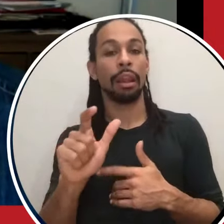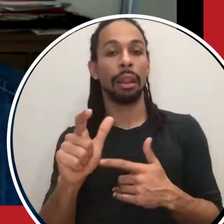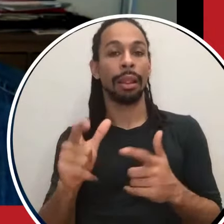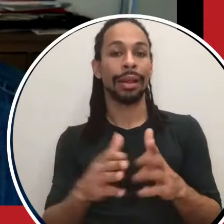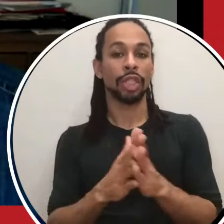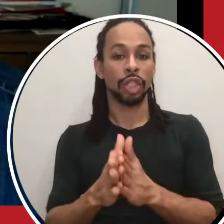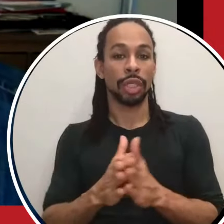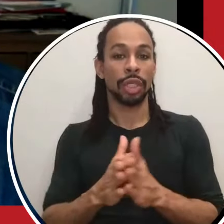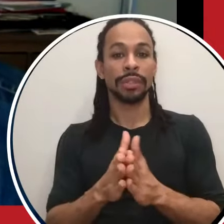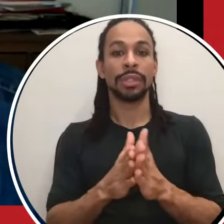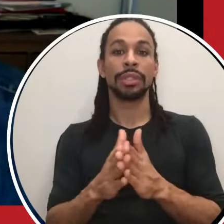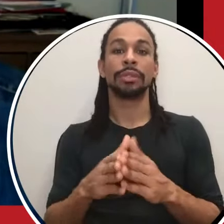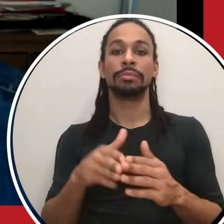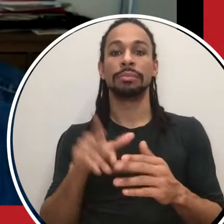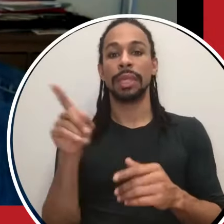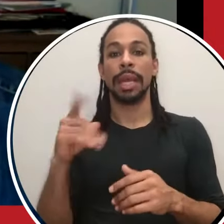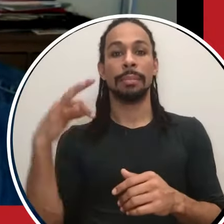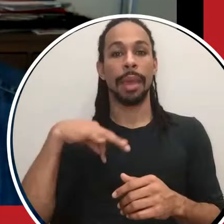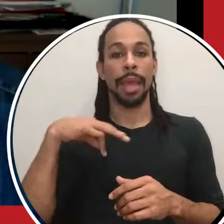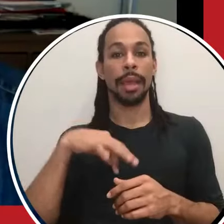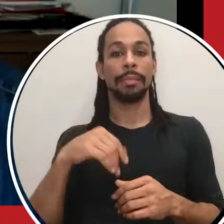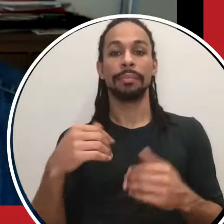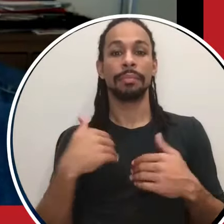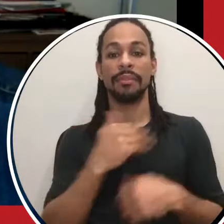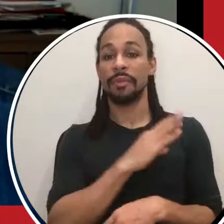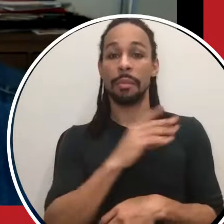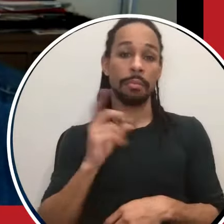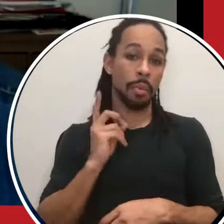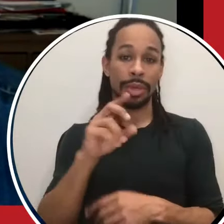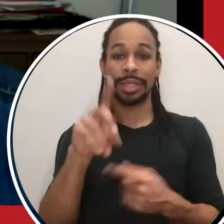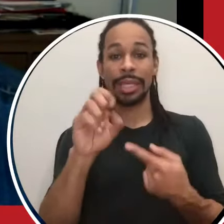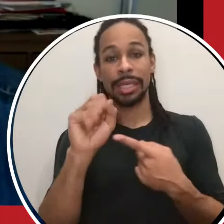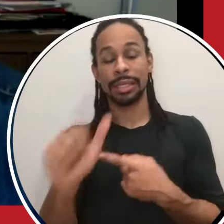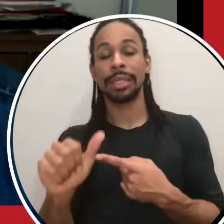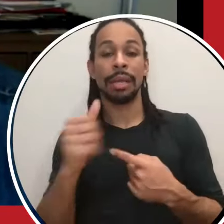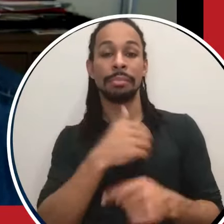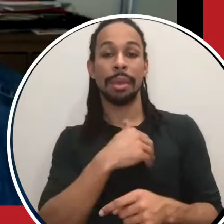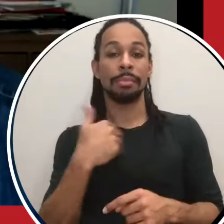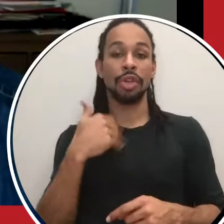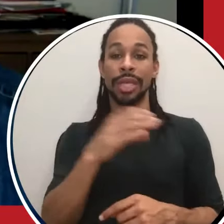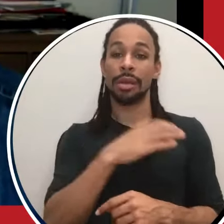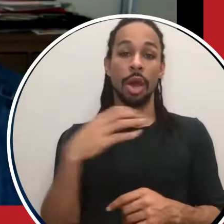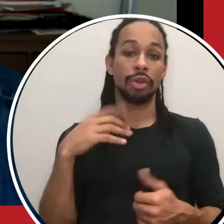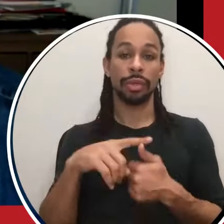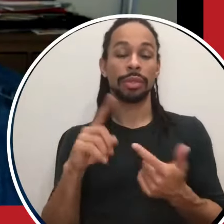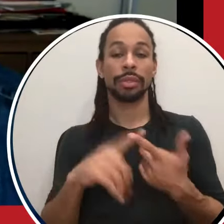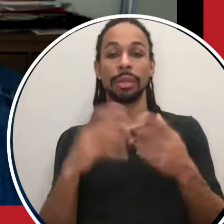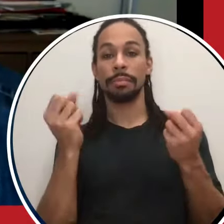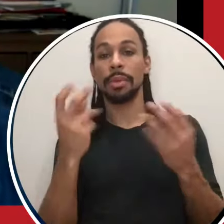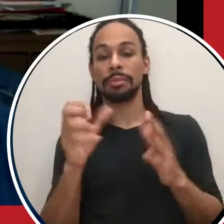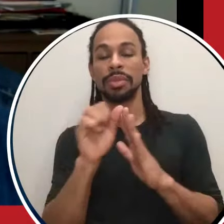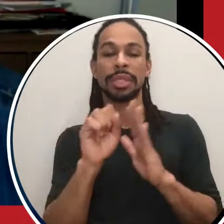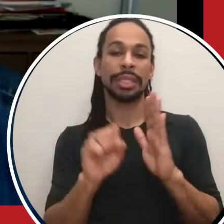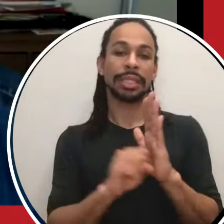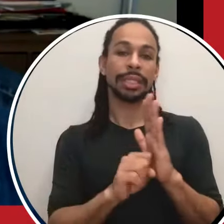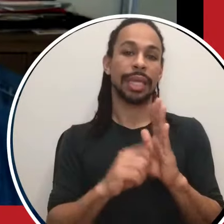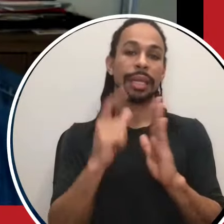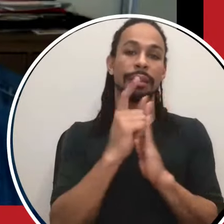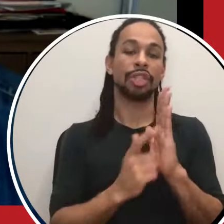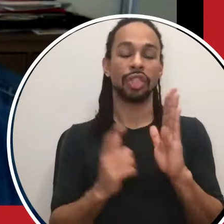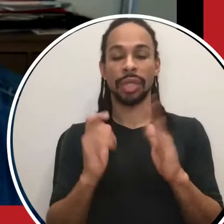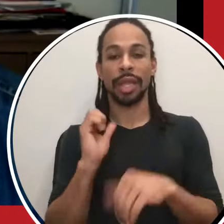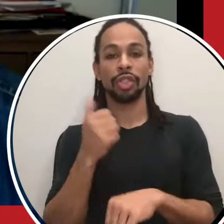There are also before DSA members in Congress, multiple state legislatures in Massachusetts, Maine, Vermont,